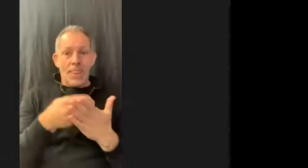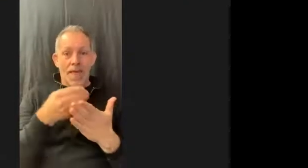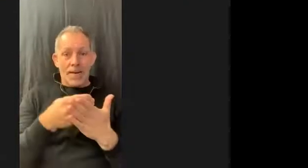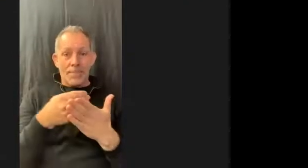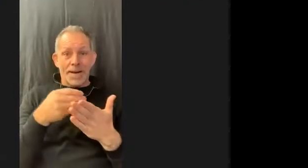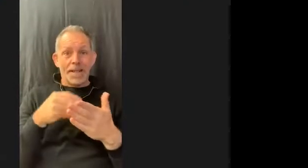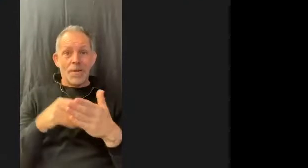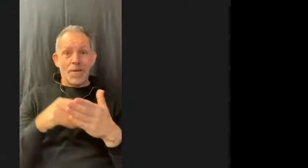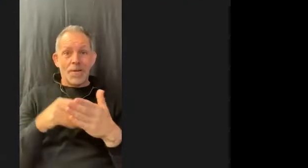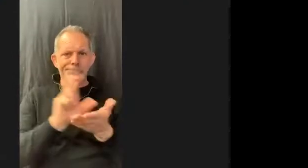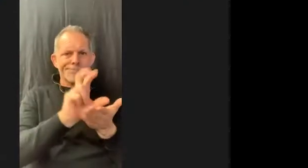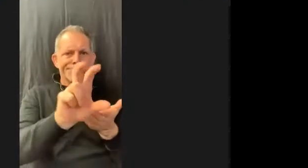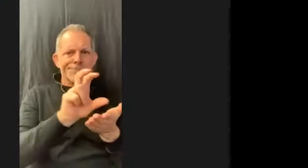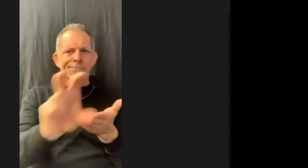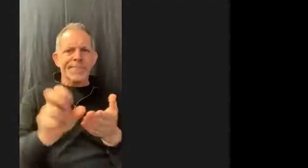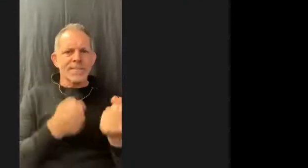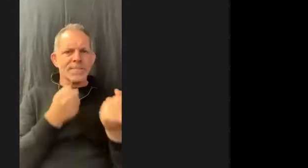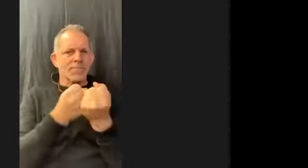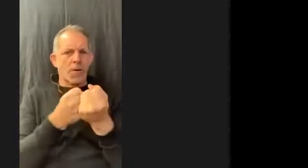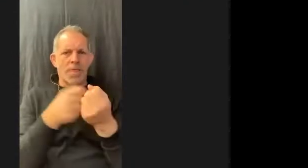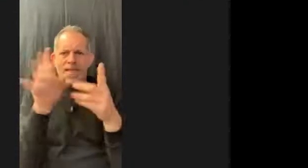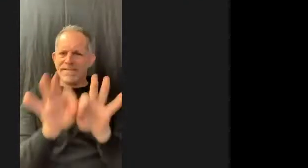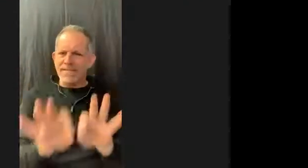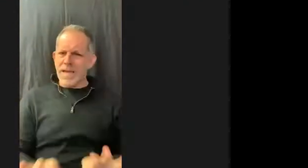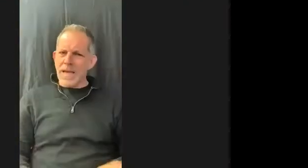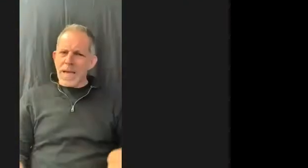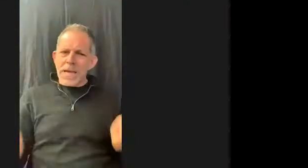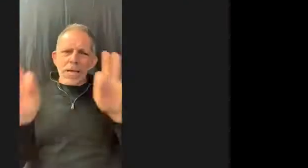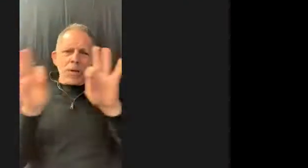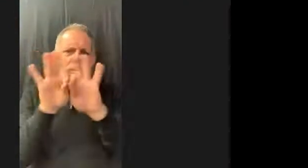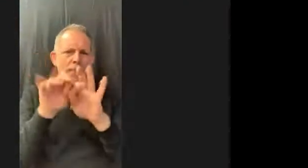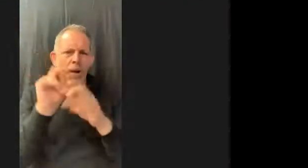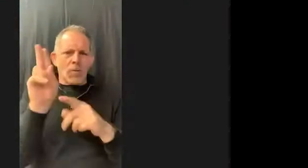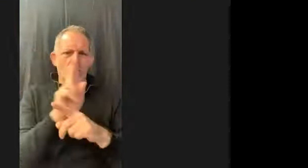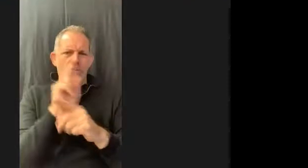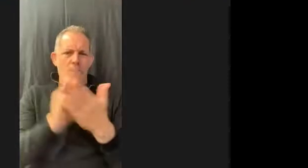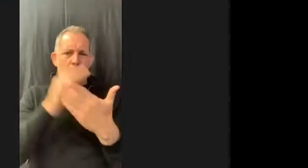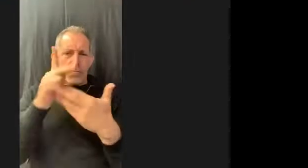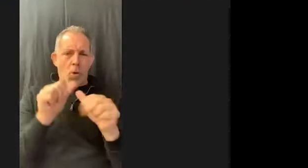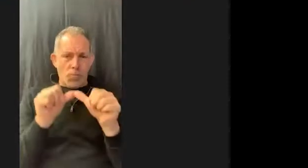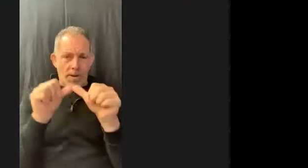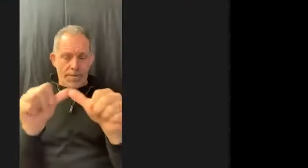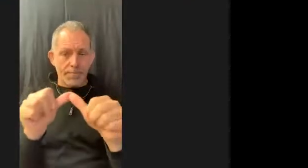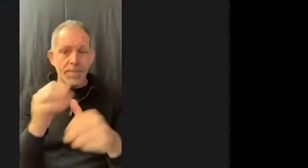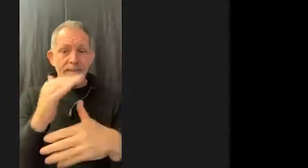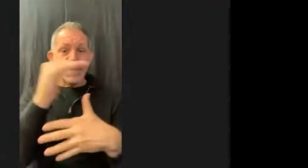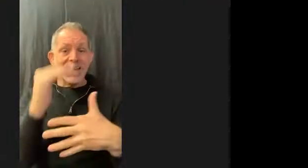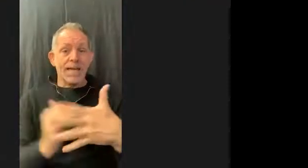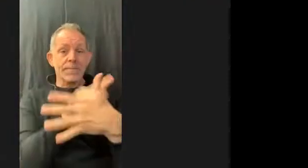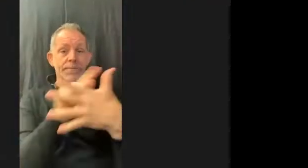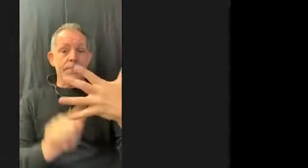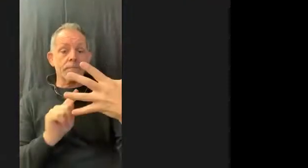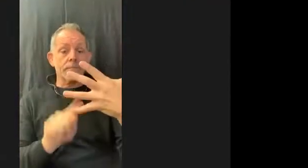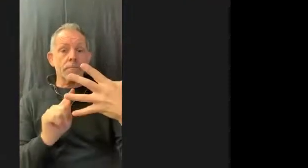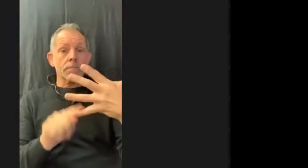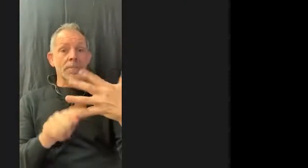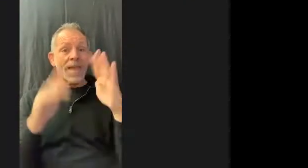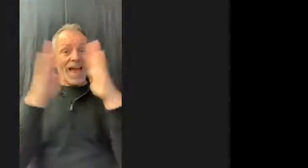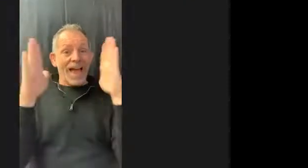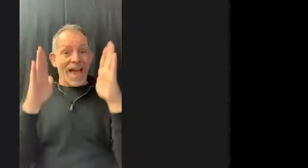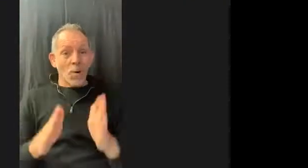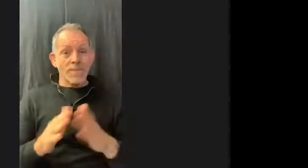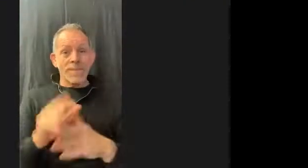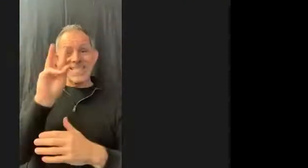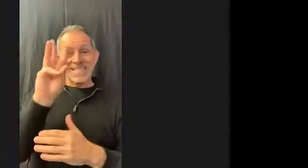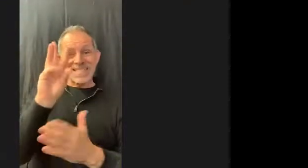top priority for them. Another critical need is housing. We're going to be spending $6 million to fund a countywide sheltering